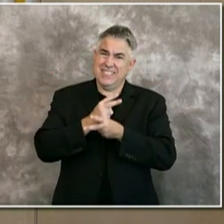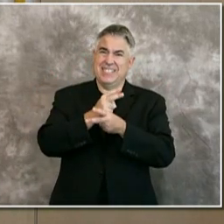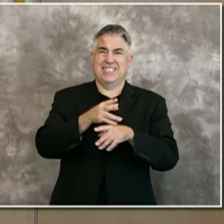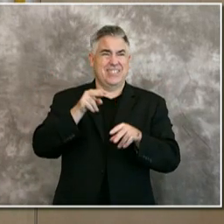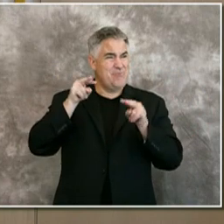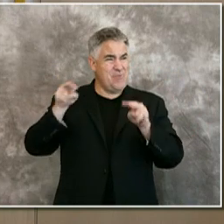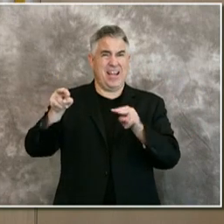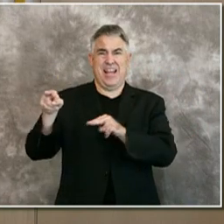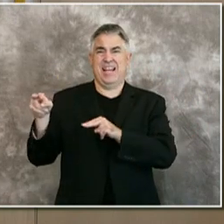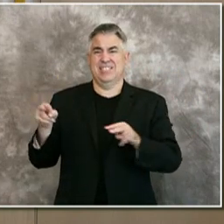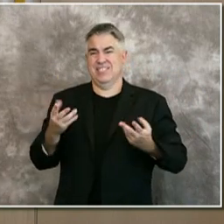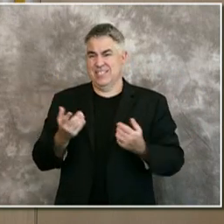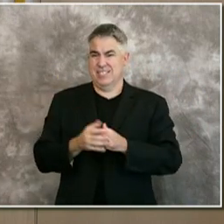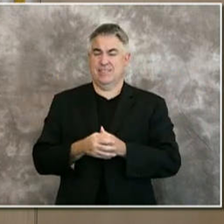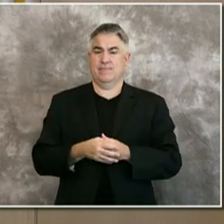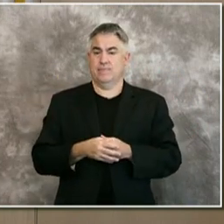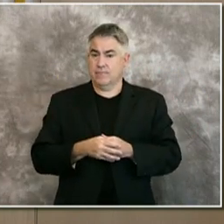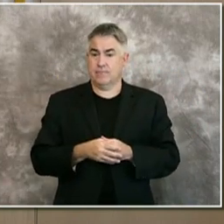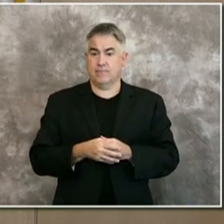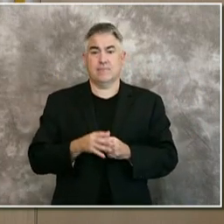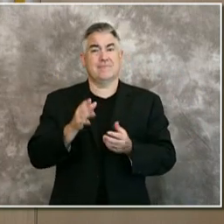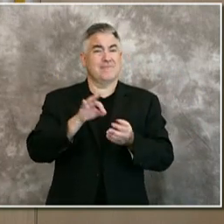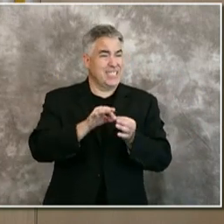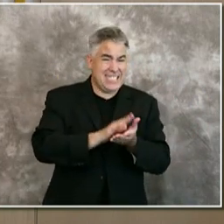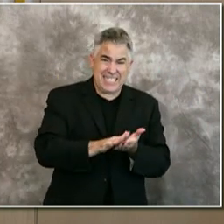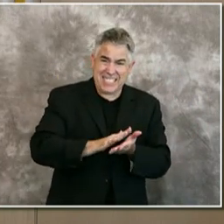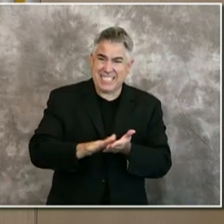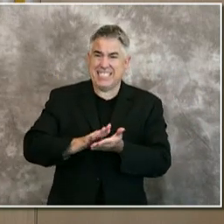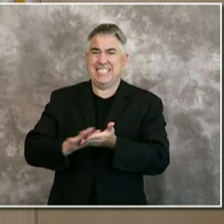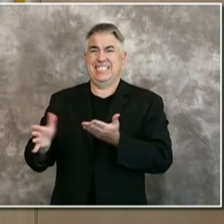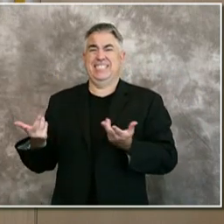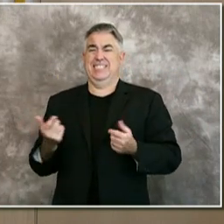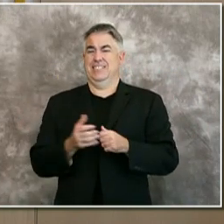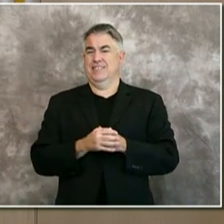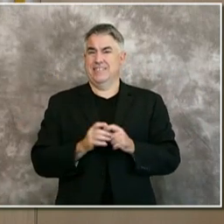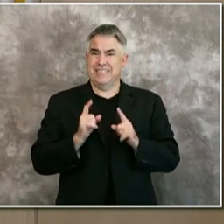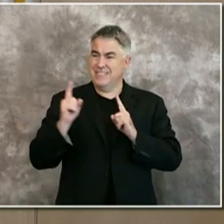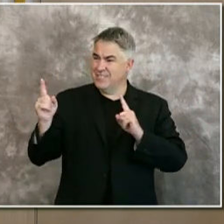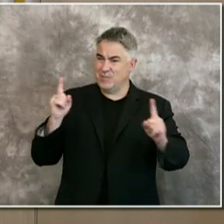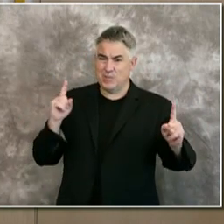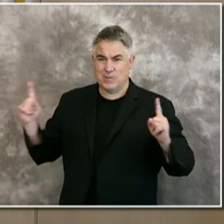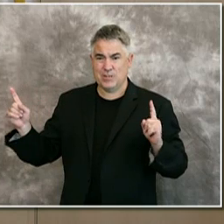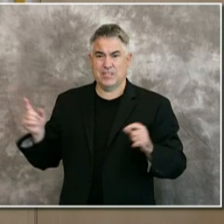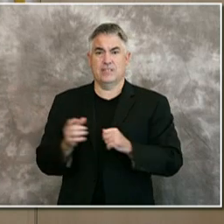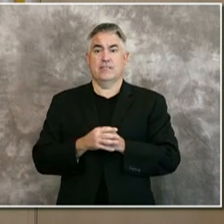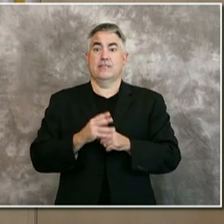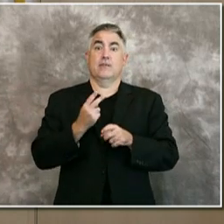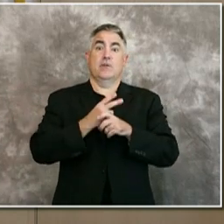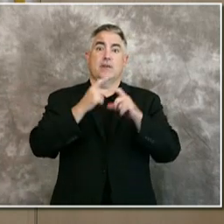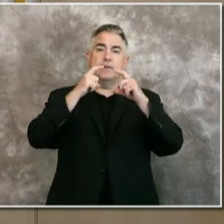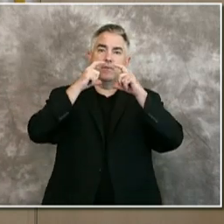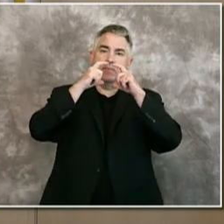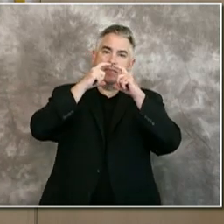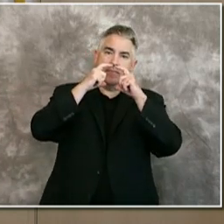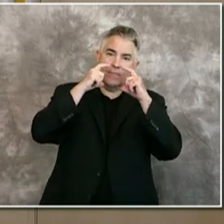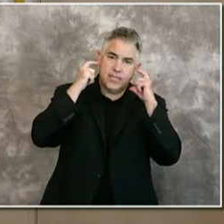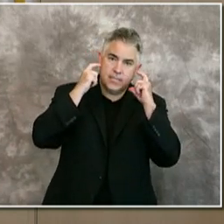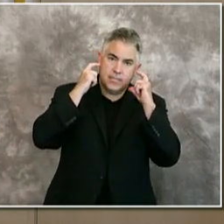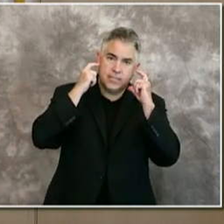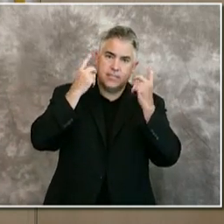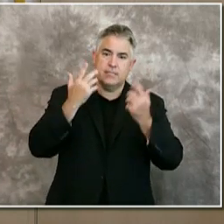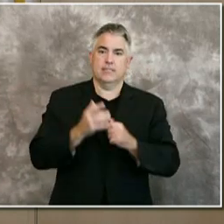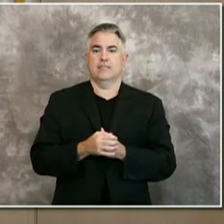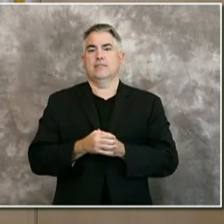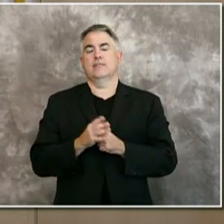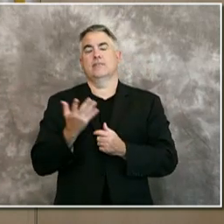good hygiene and sanitation, practice social distancing, wear your facial covering, and